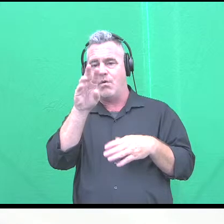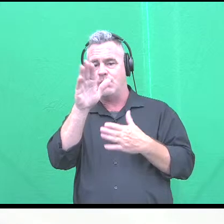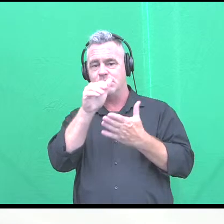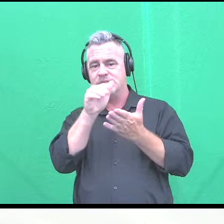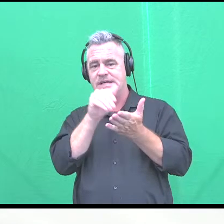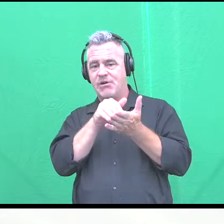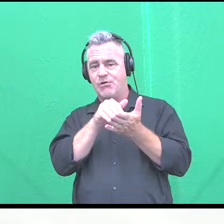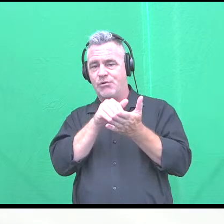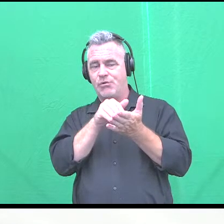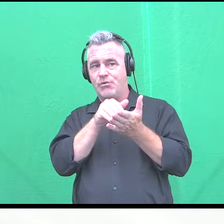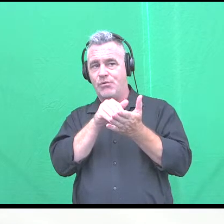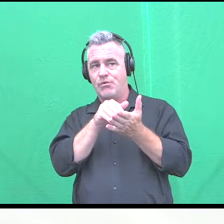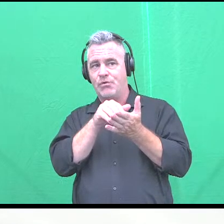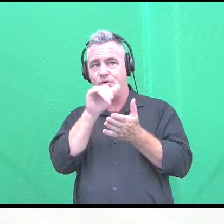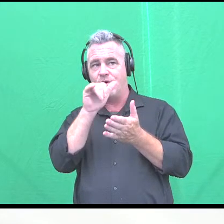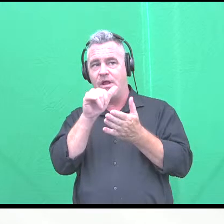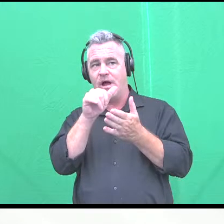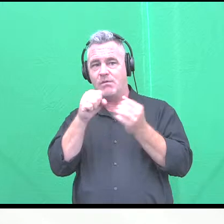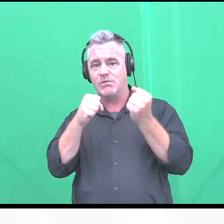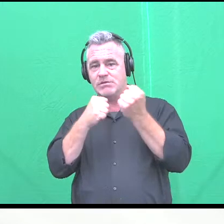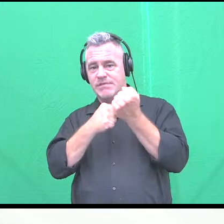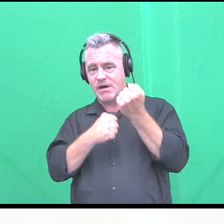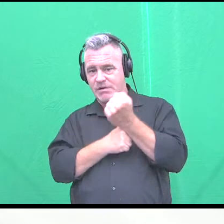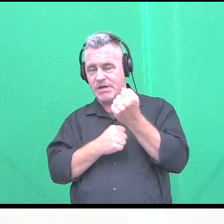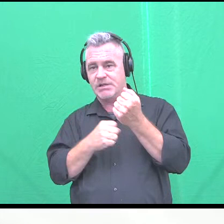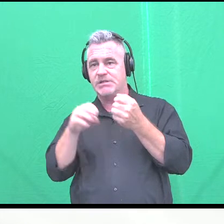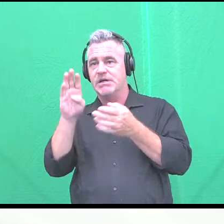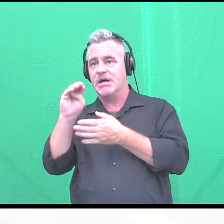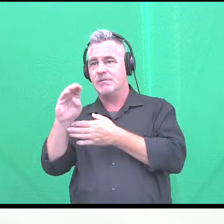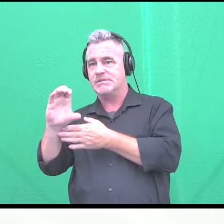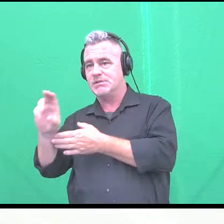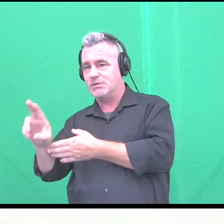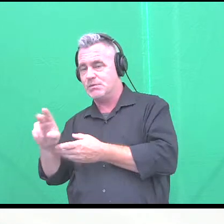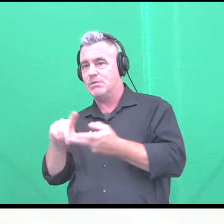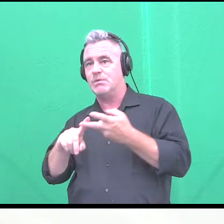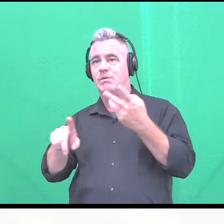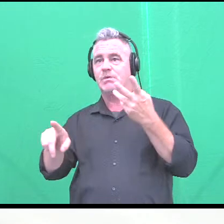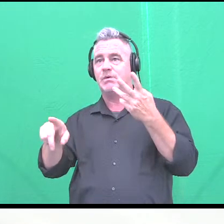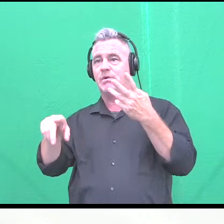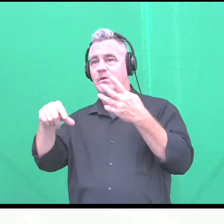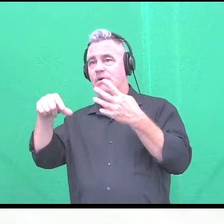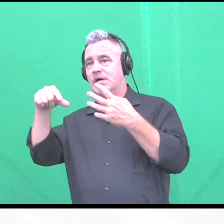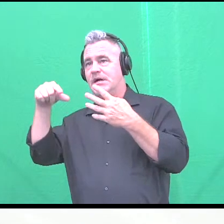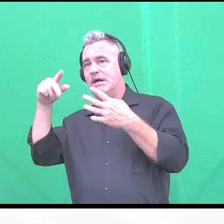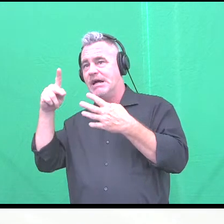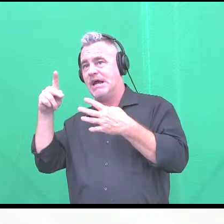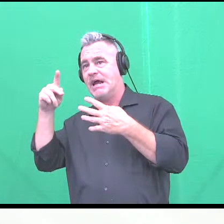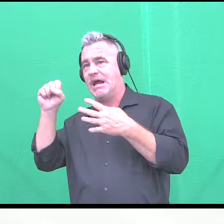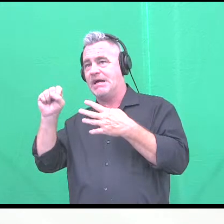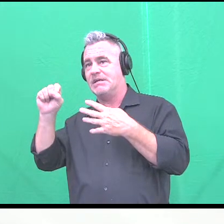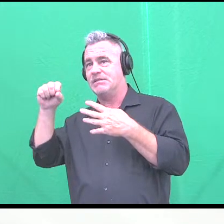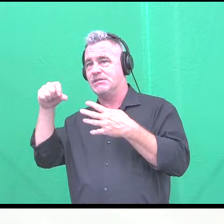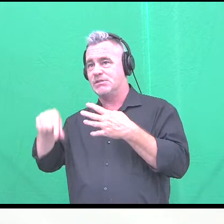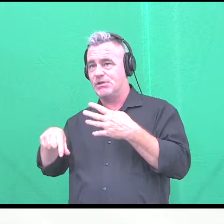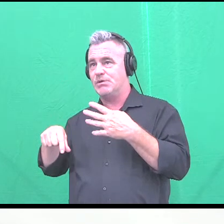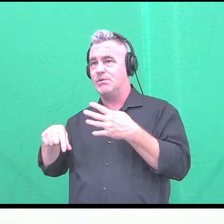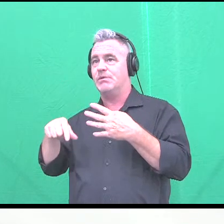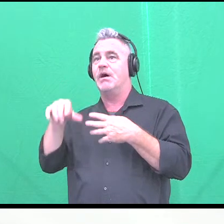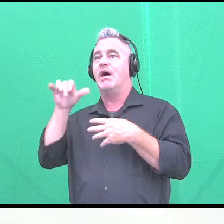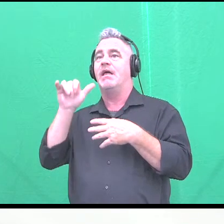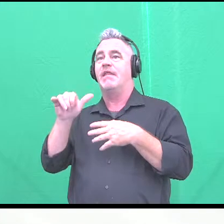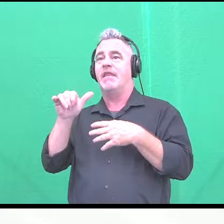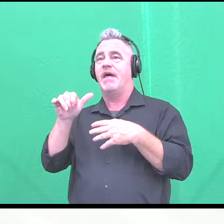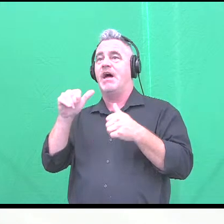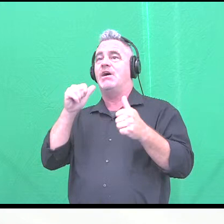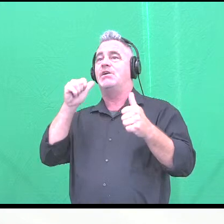collaboration between the foundation, MTU, and KSQ. And that show was supposed to go